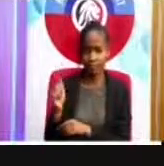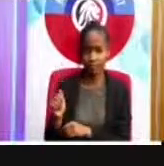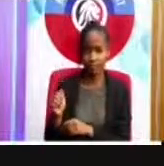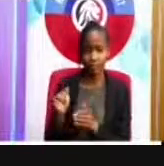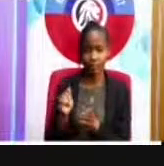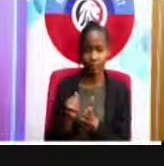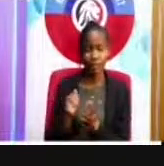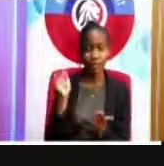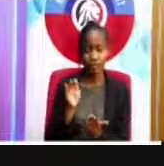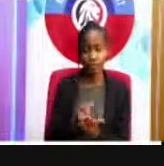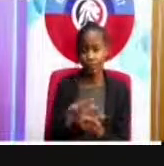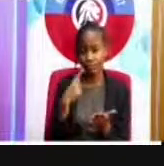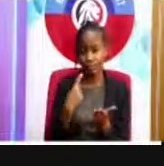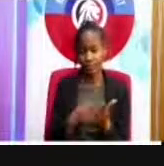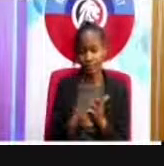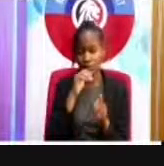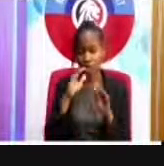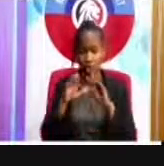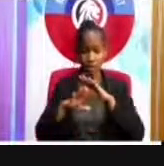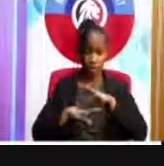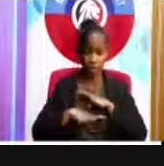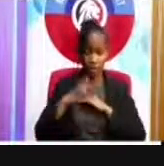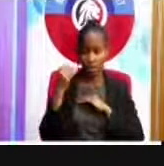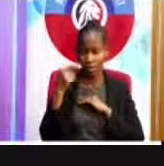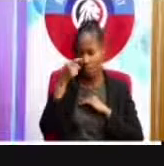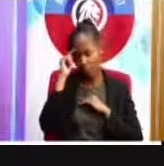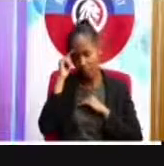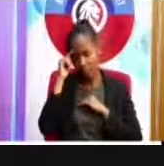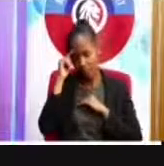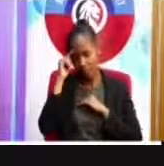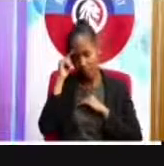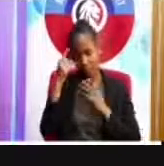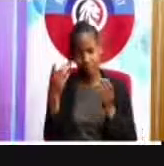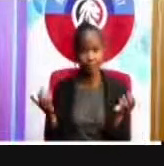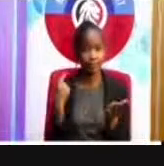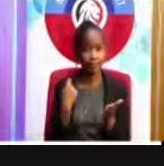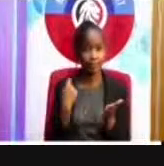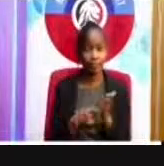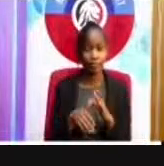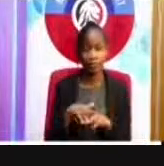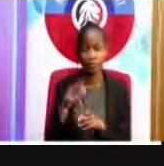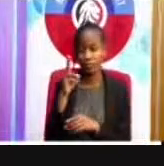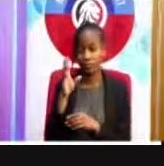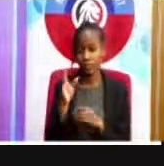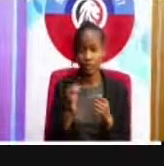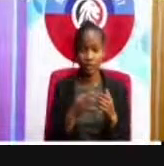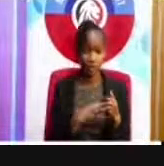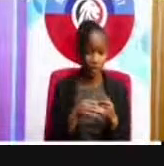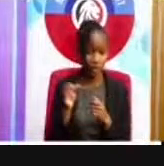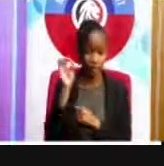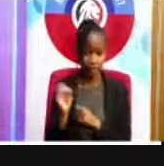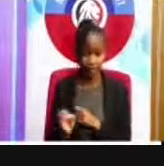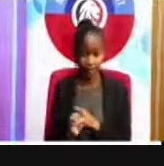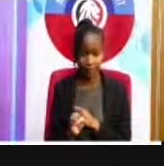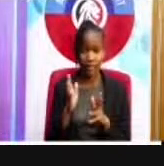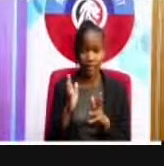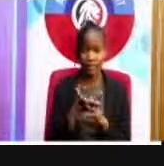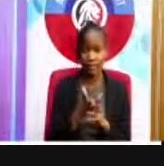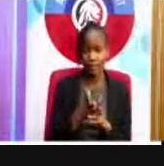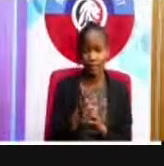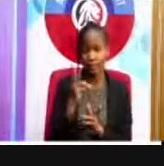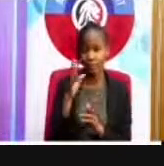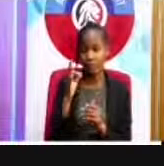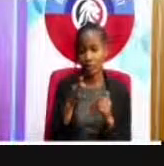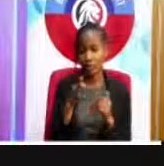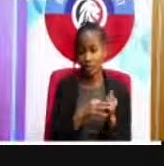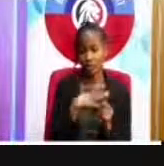even enough, because the average corporate tax in Africa is 28%. between 28 and 32. So even